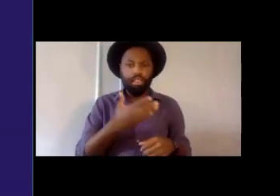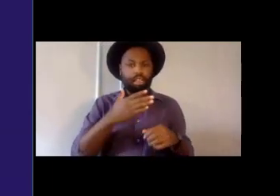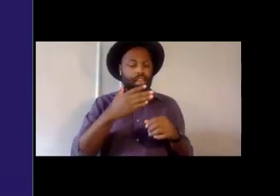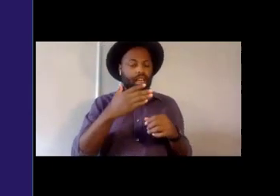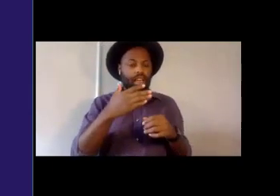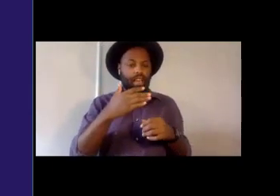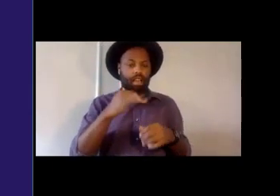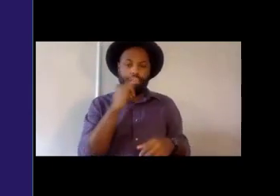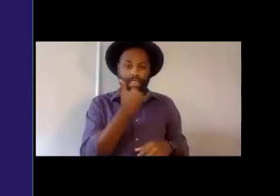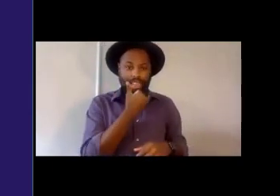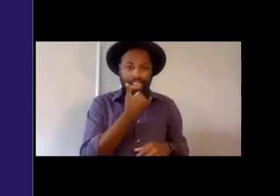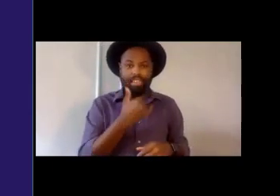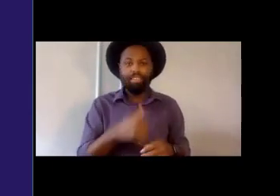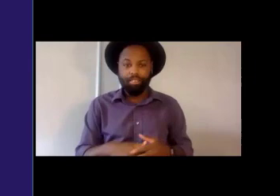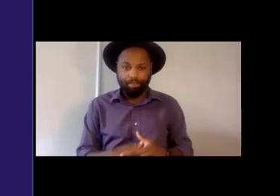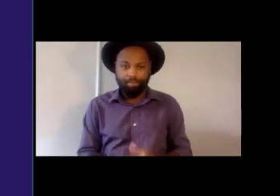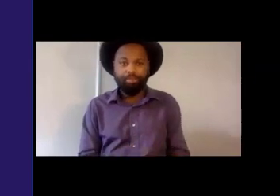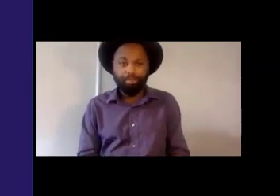learning.